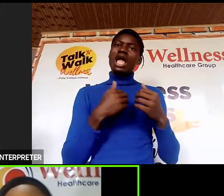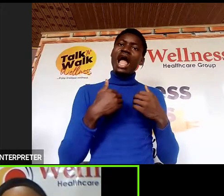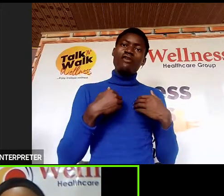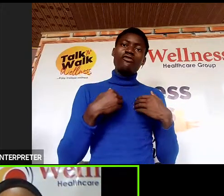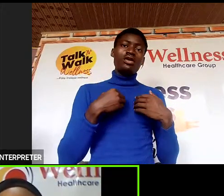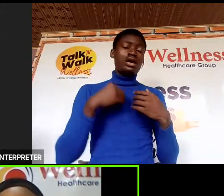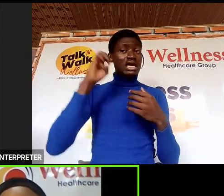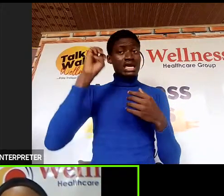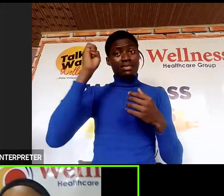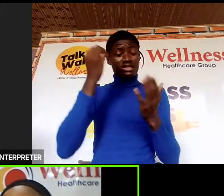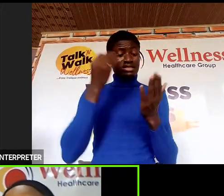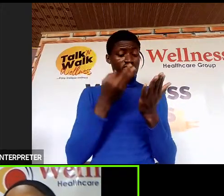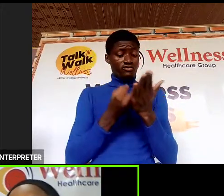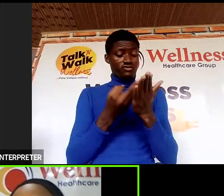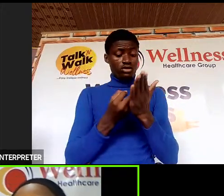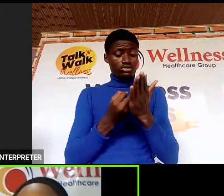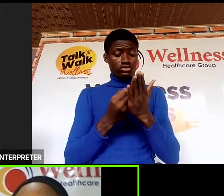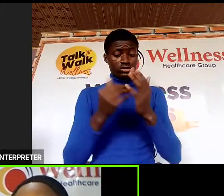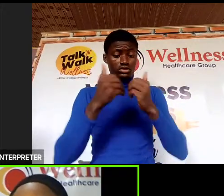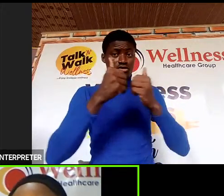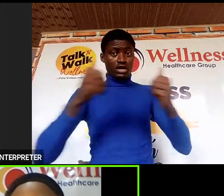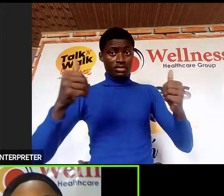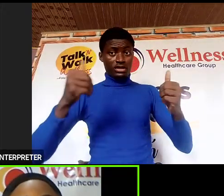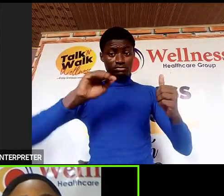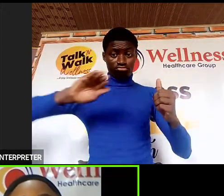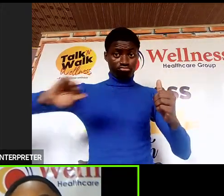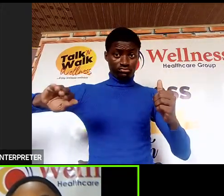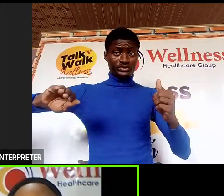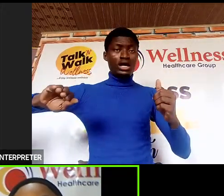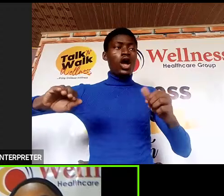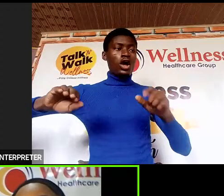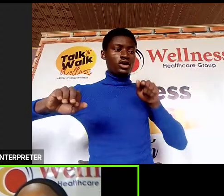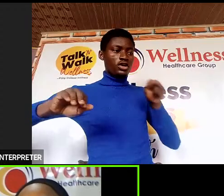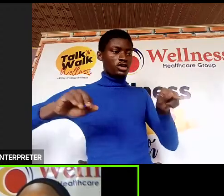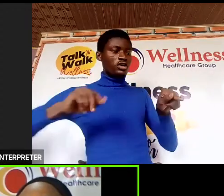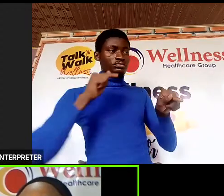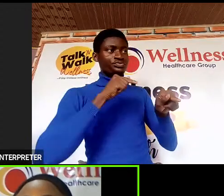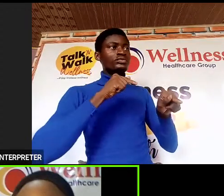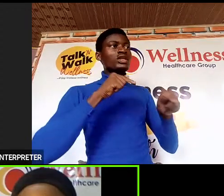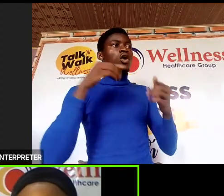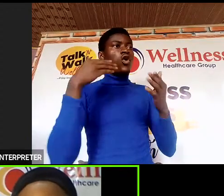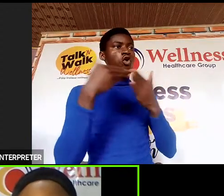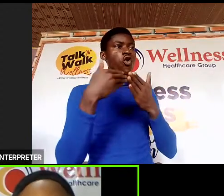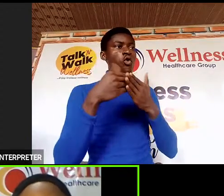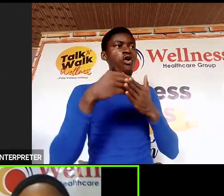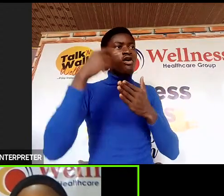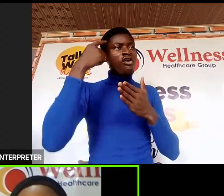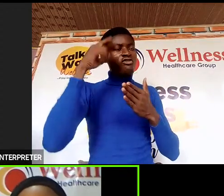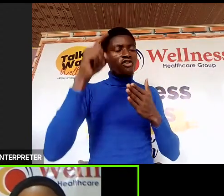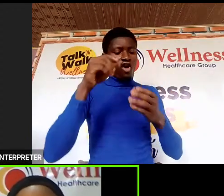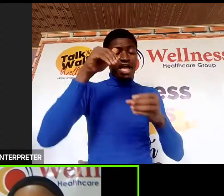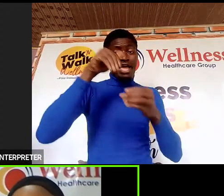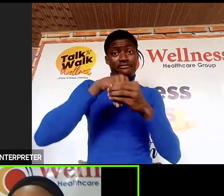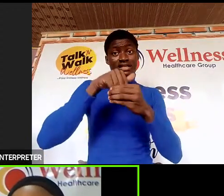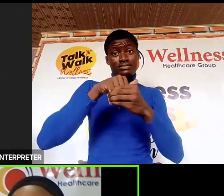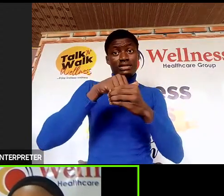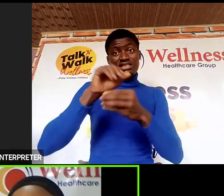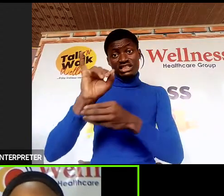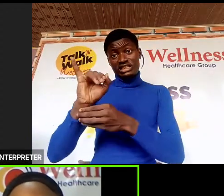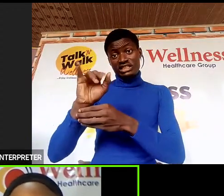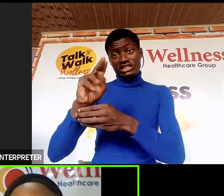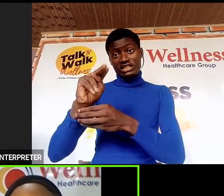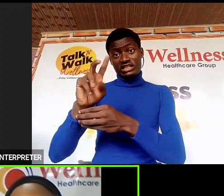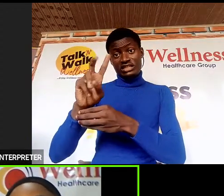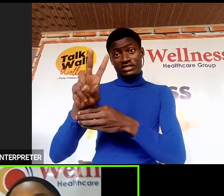and maybe I lose my job, I might use it to pay the rent so that at least myself and my family can be in a place and we're not worrying where to